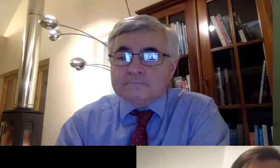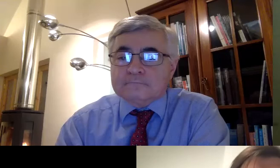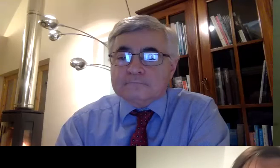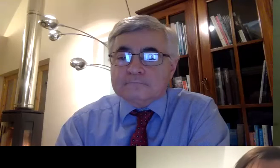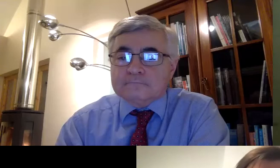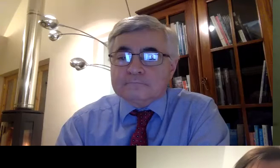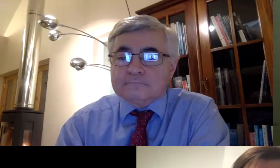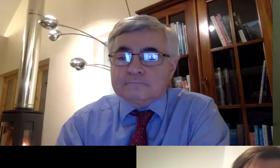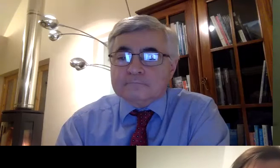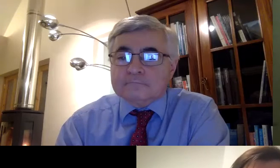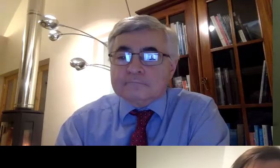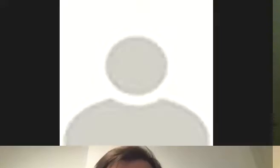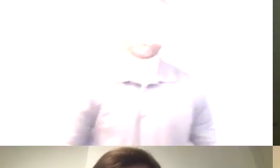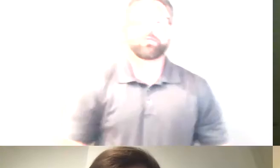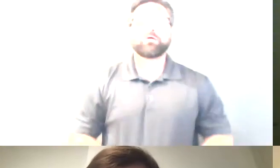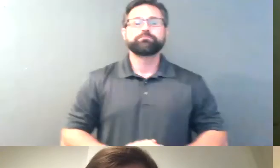So for the sake of